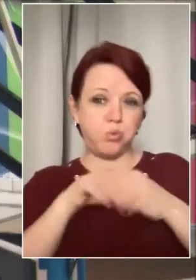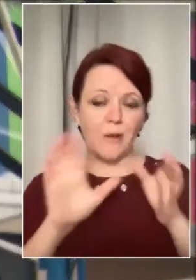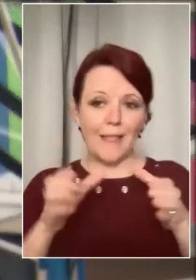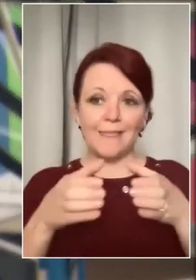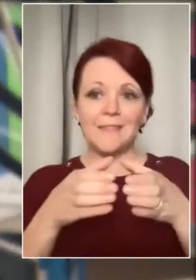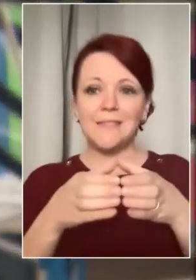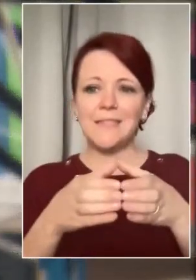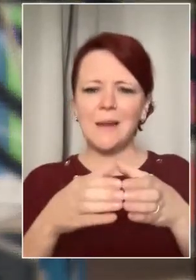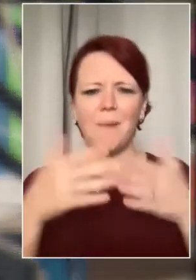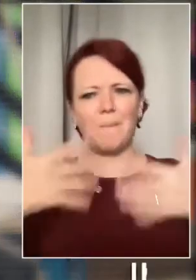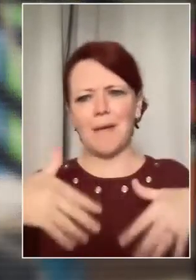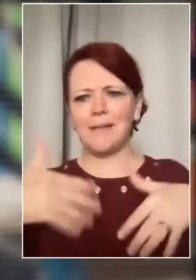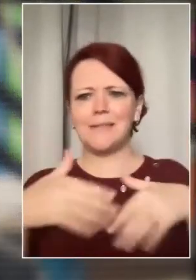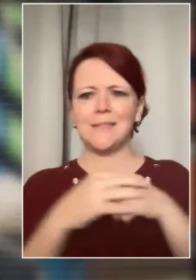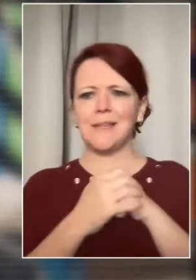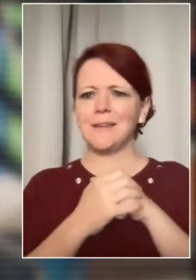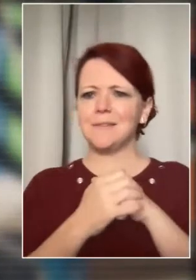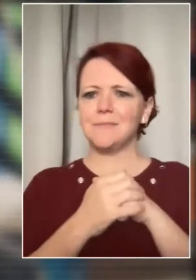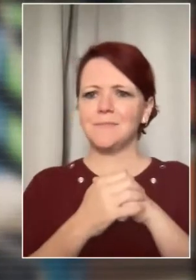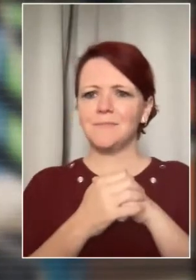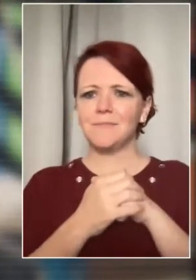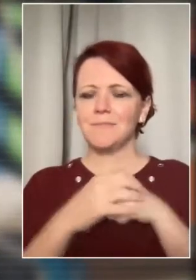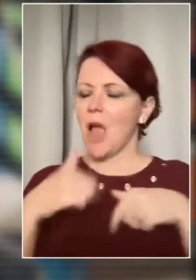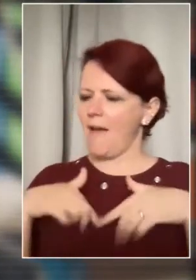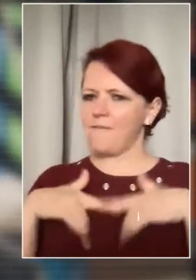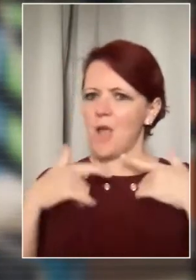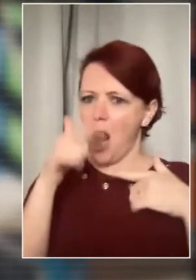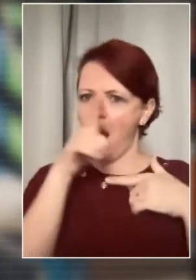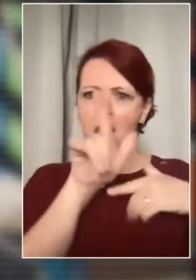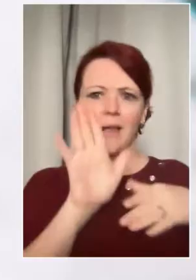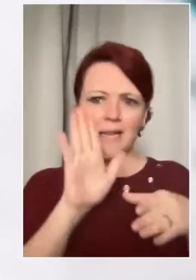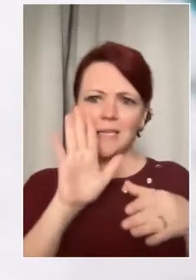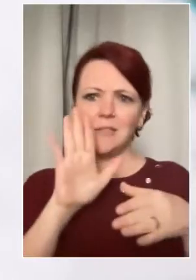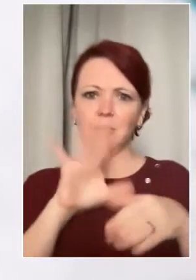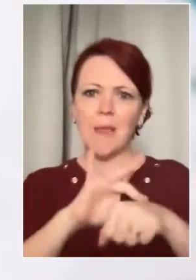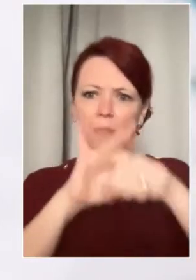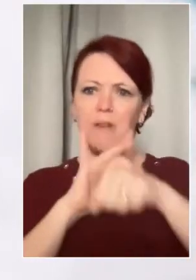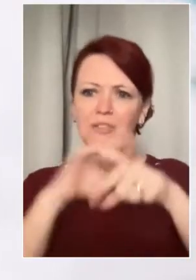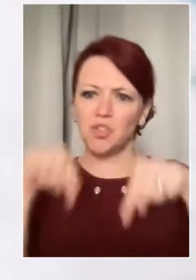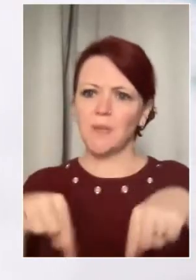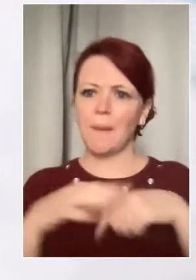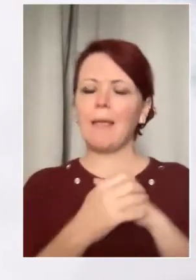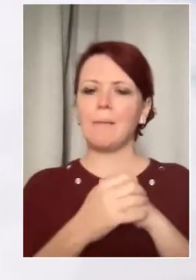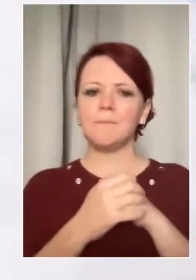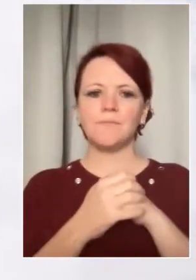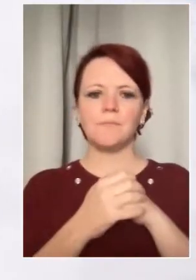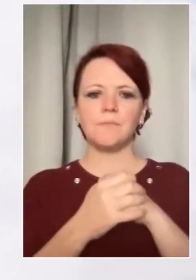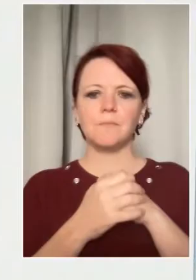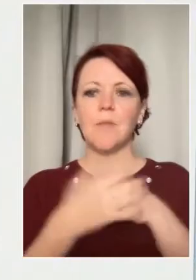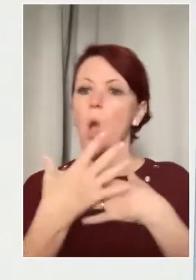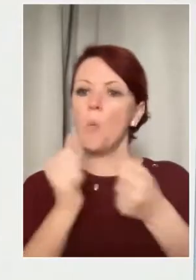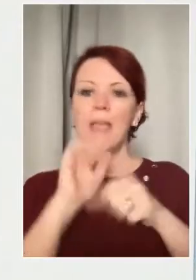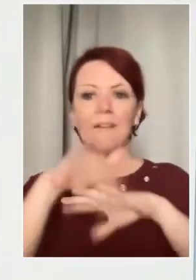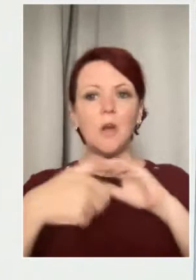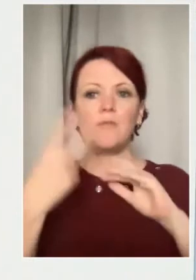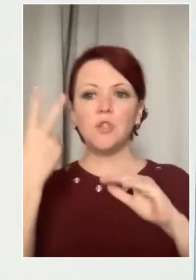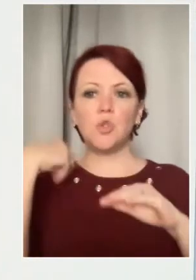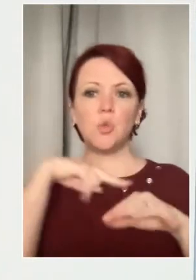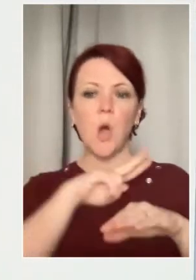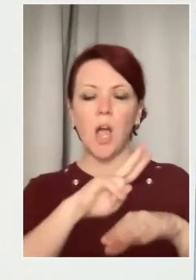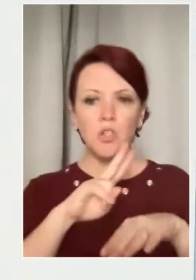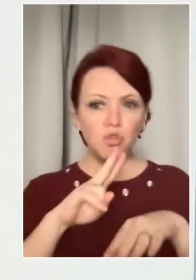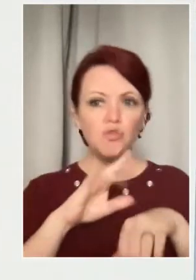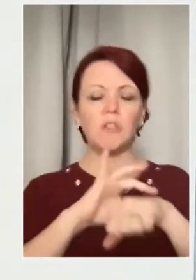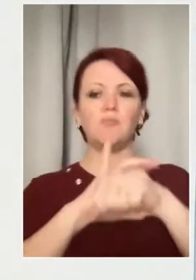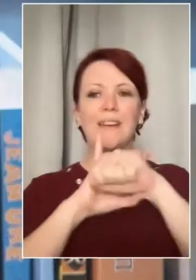in this apprenticeship. We have over 200 apprentices currently at Great Ormond